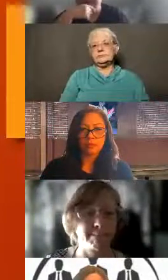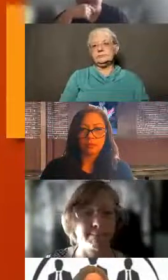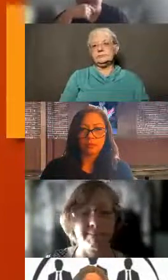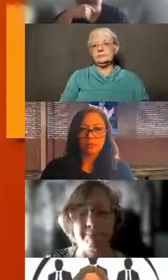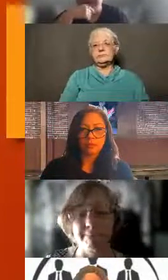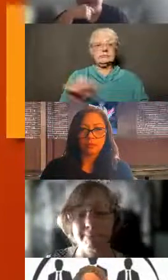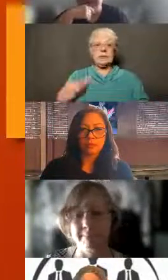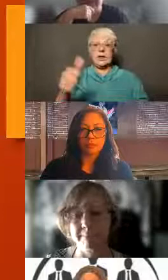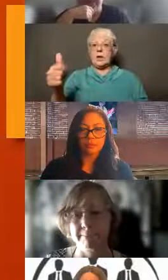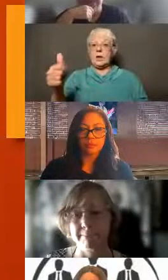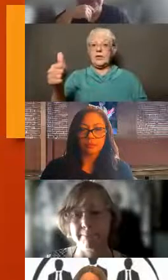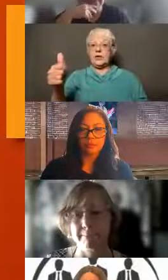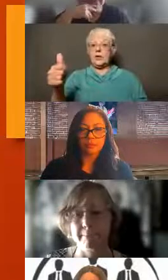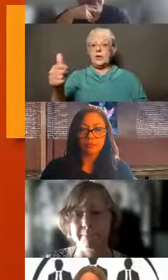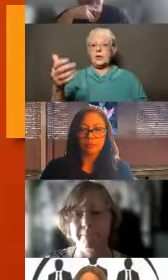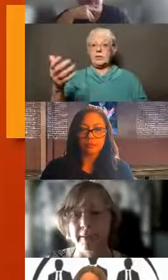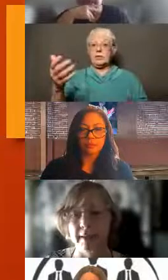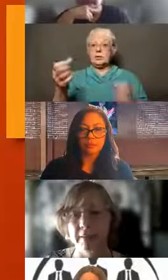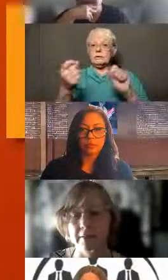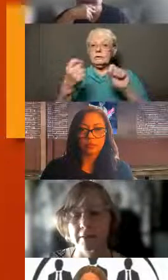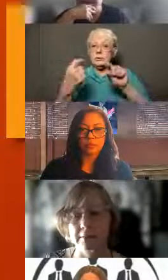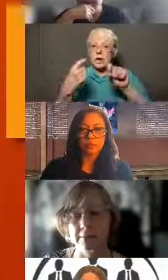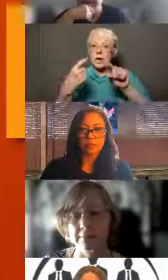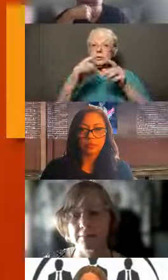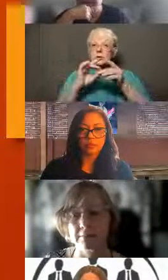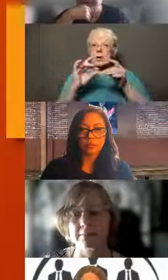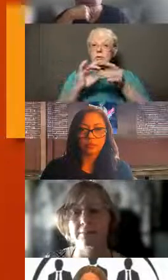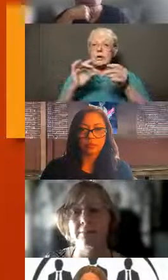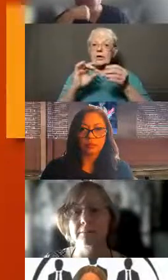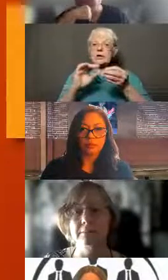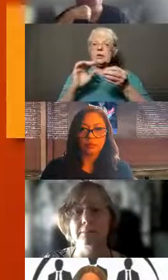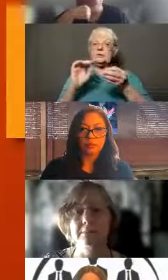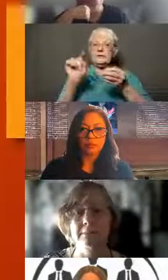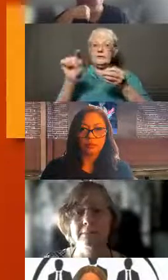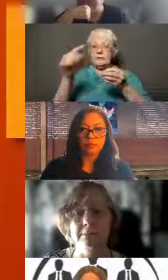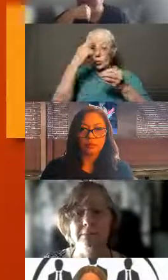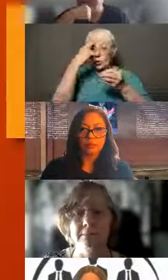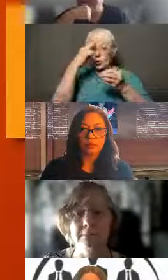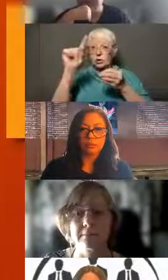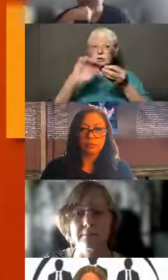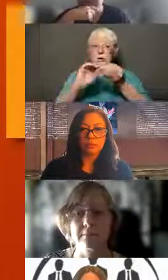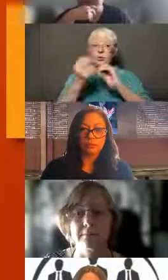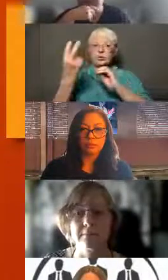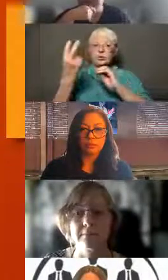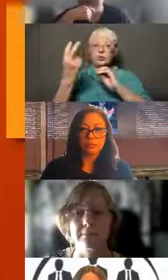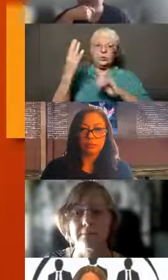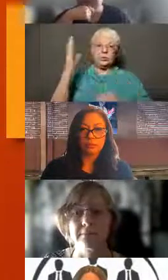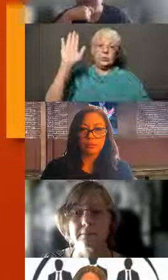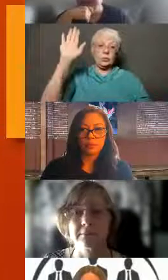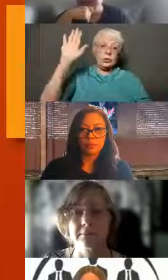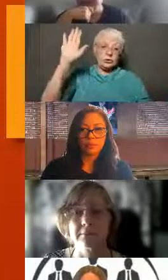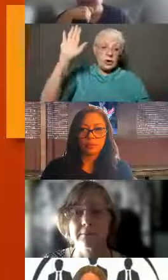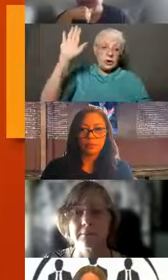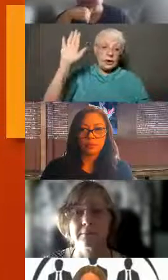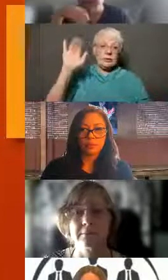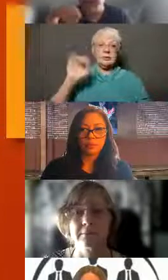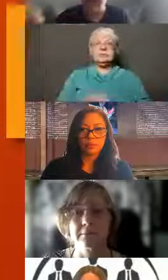Anybody else would like to give feedback or comment on question number 2? Please raise your hand,